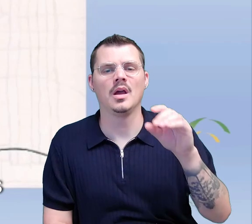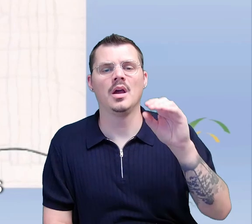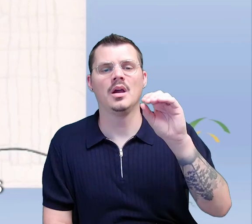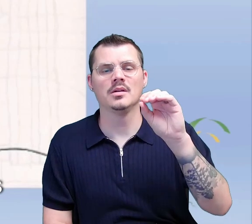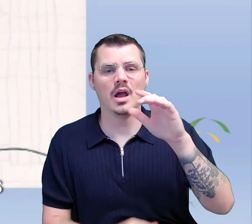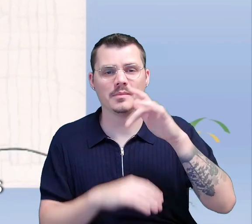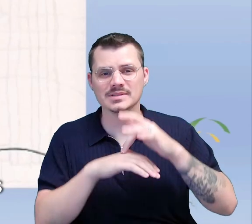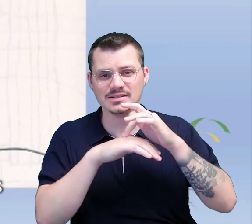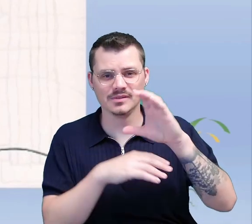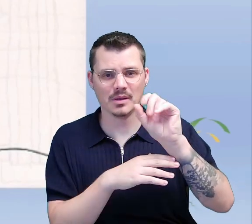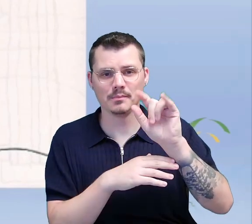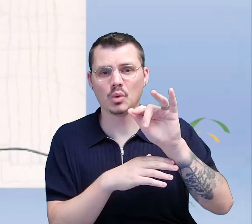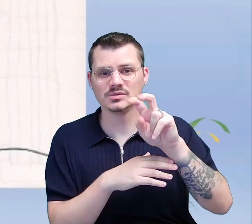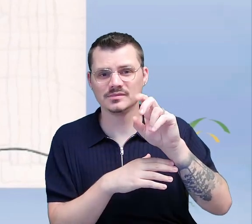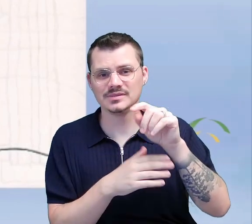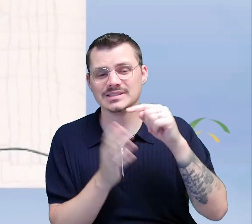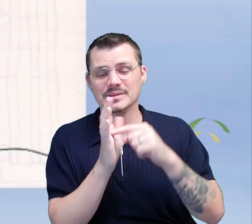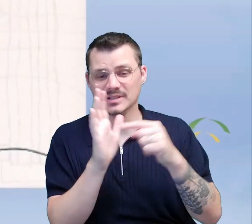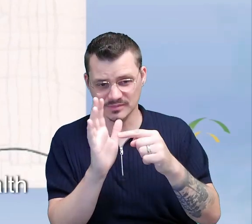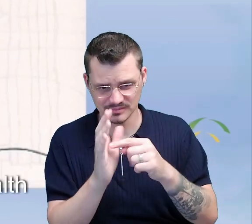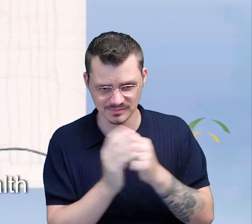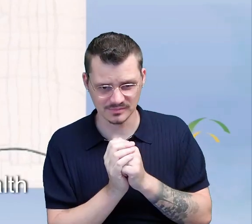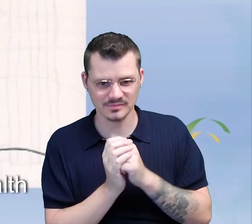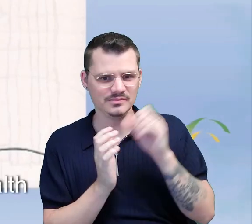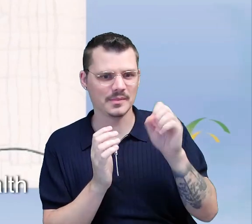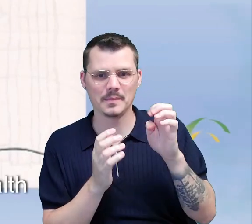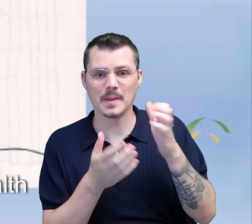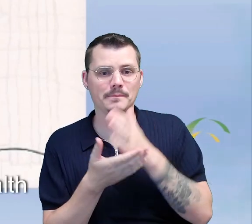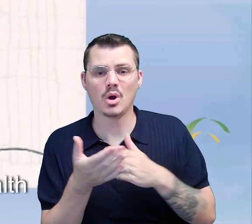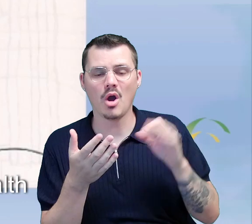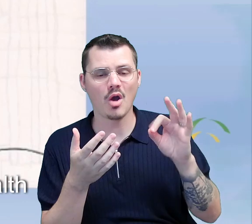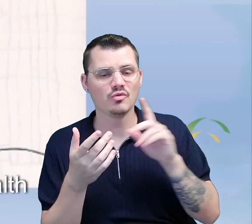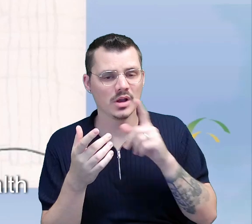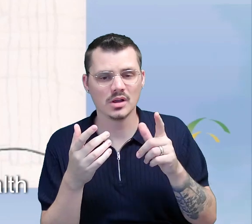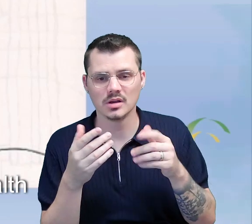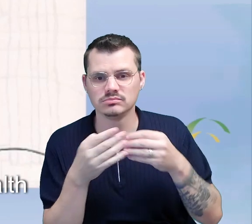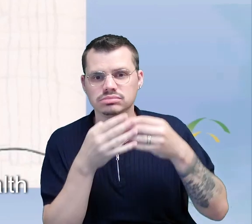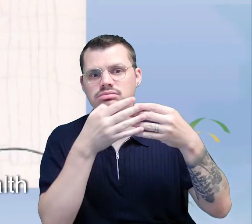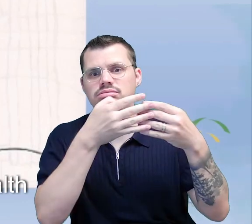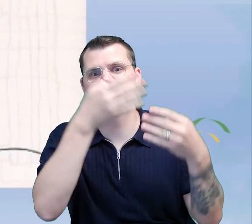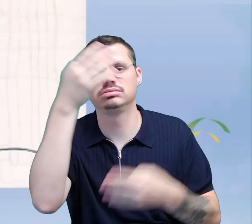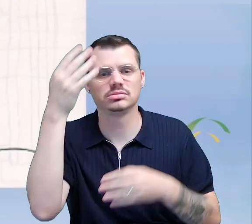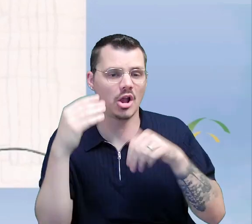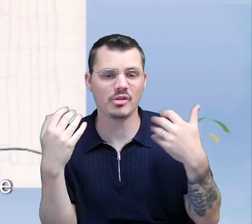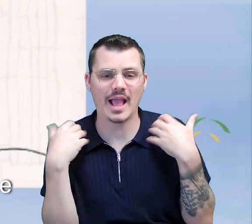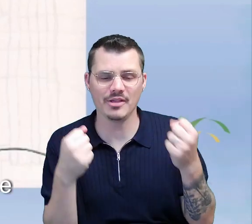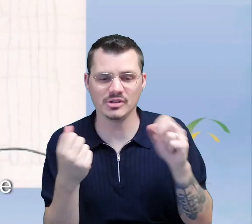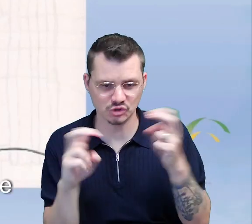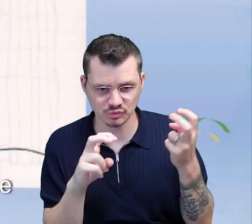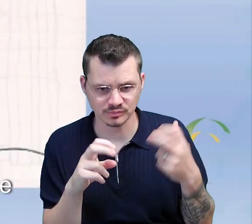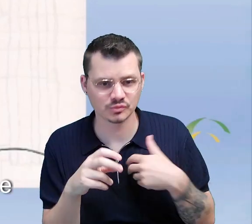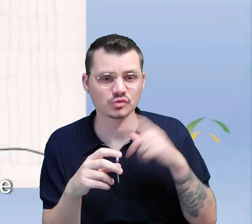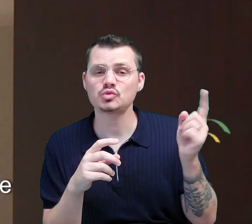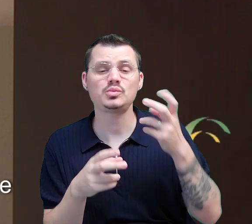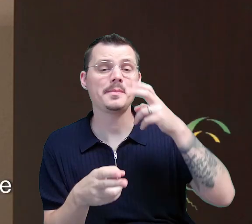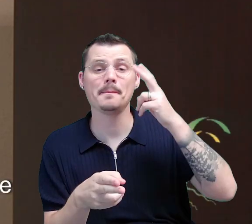Obsessive compulsive symptoms can be a part of a bajillion other health issues. I want to